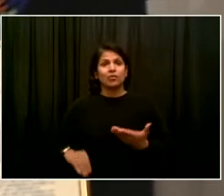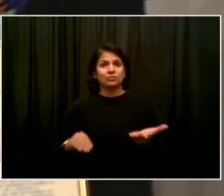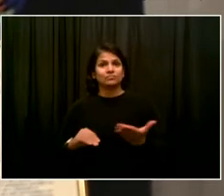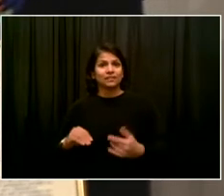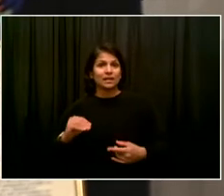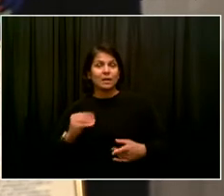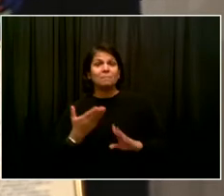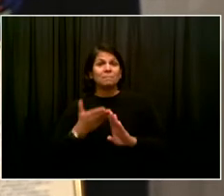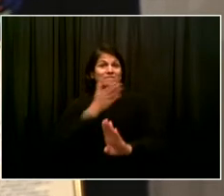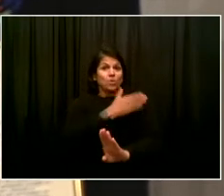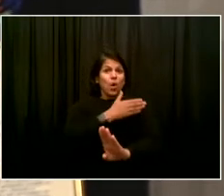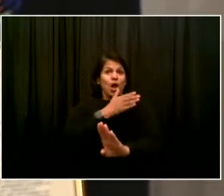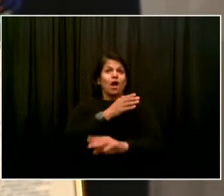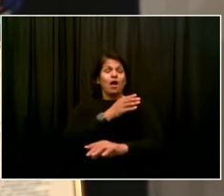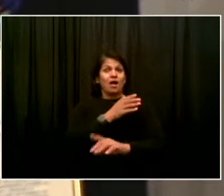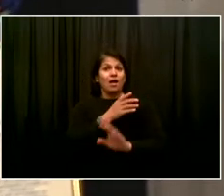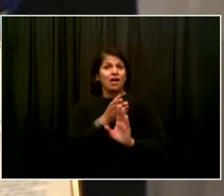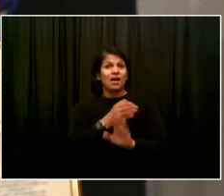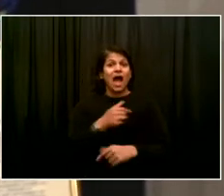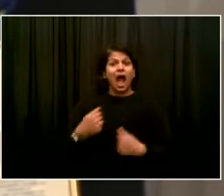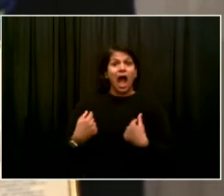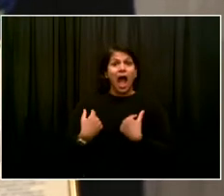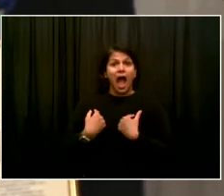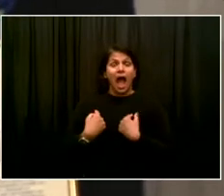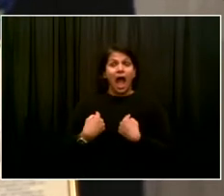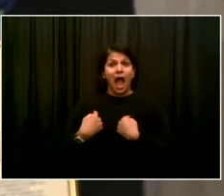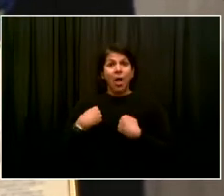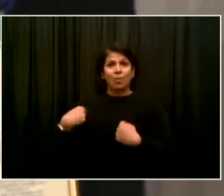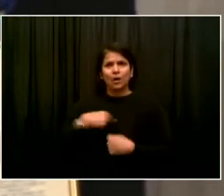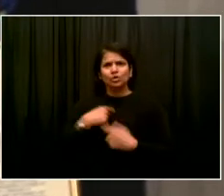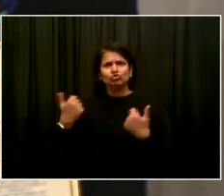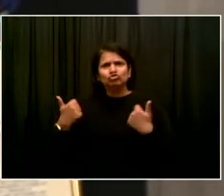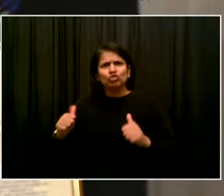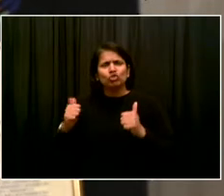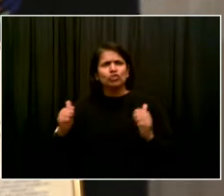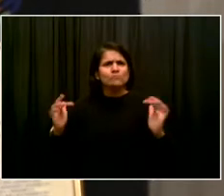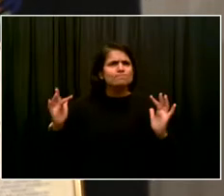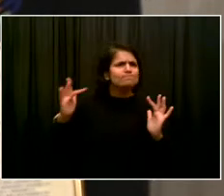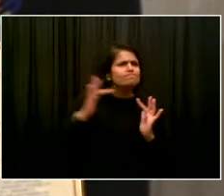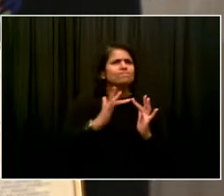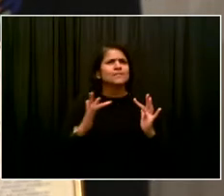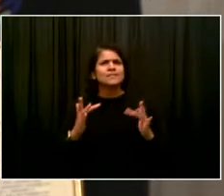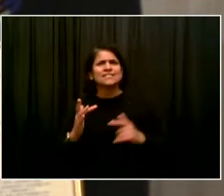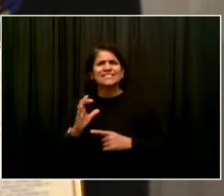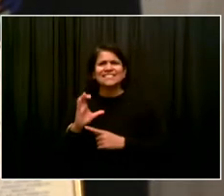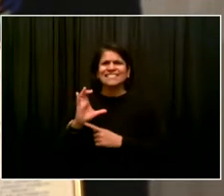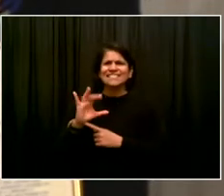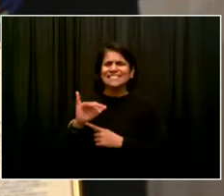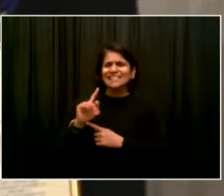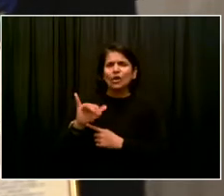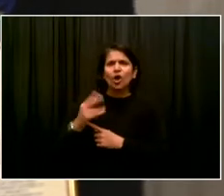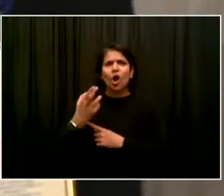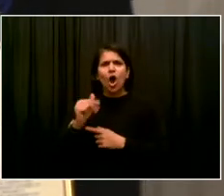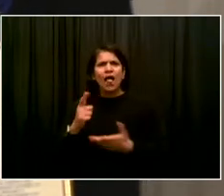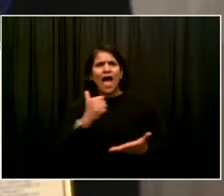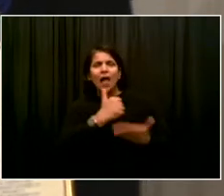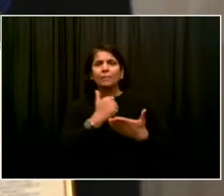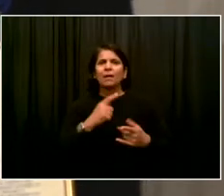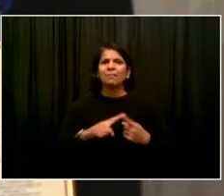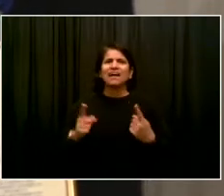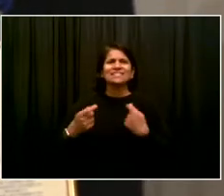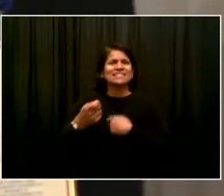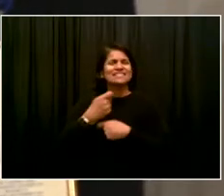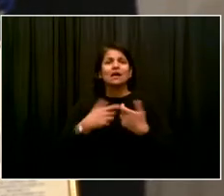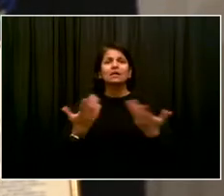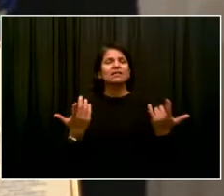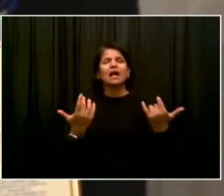other co-leaders, we oftentimes made our way here to City Hall with caskets representing, you know, the lives that were lost